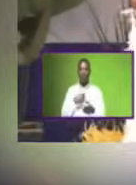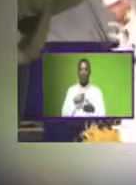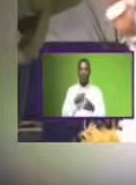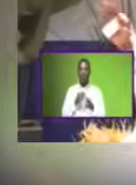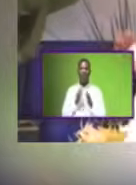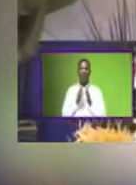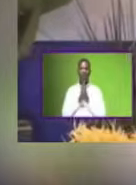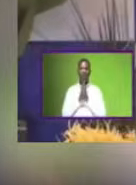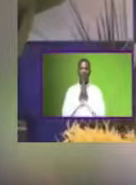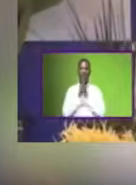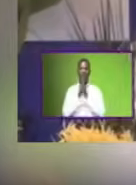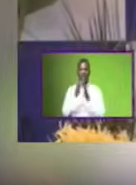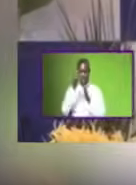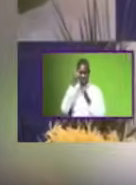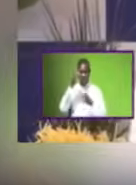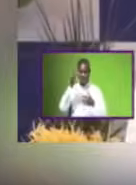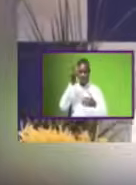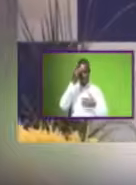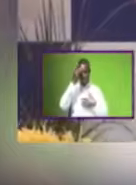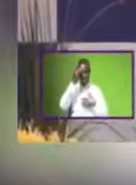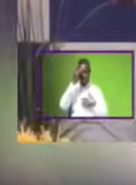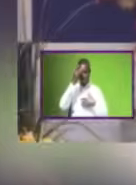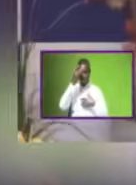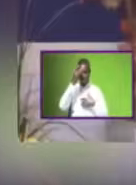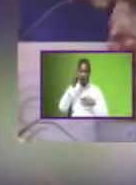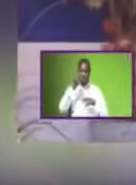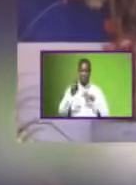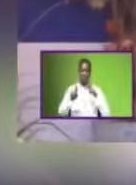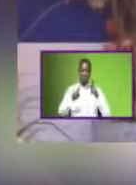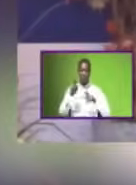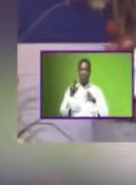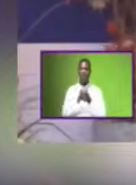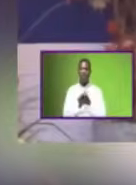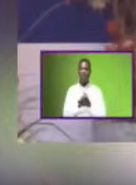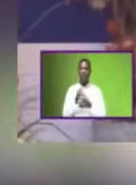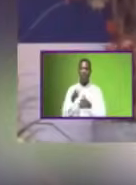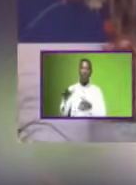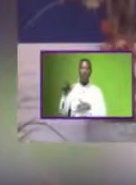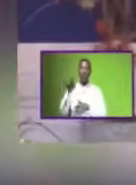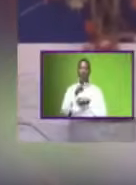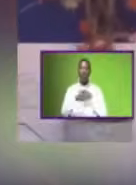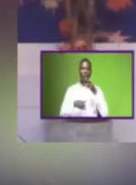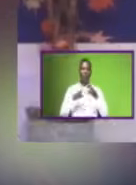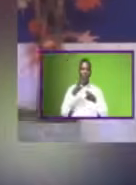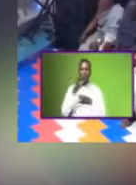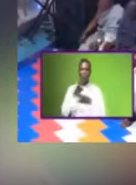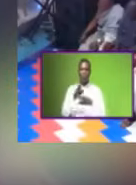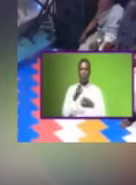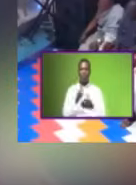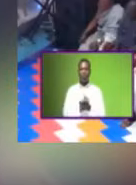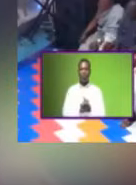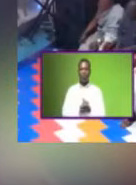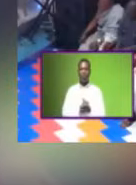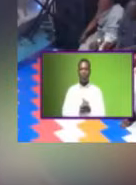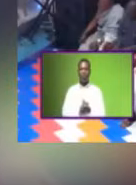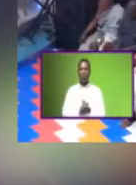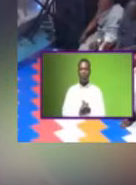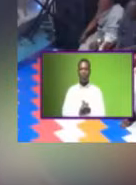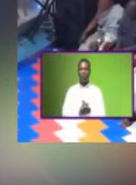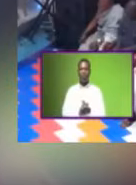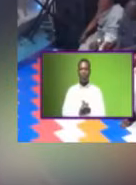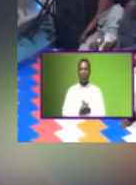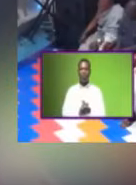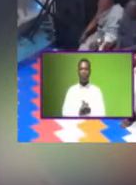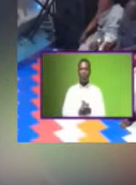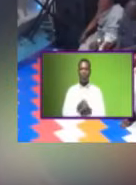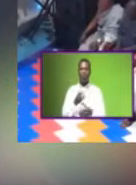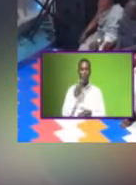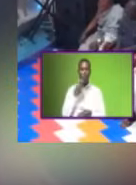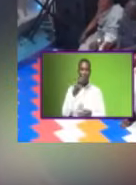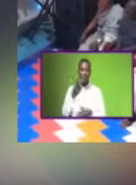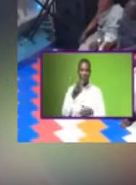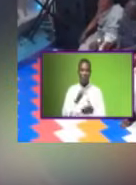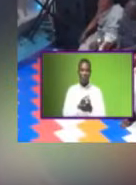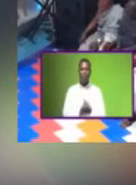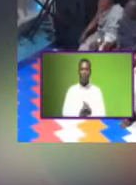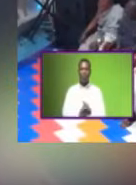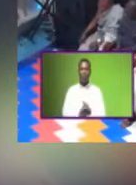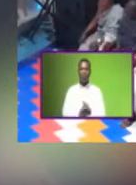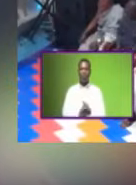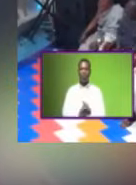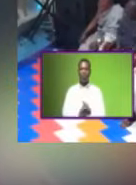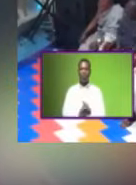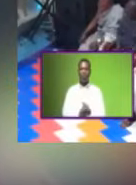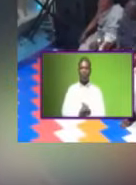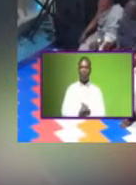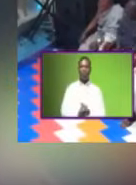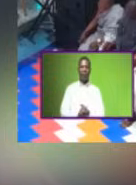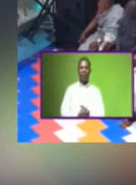That I'm going to pray for only the saints. The whole world. The whole worldwide. What am I?